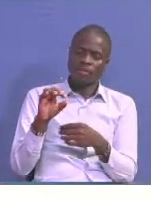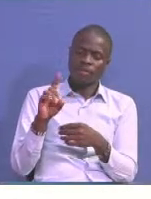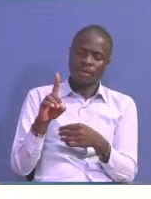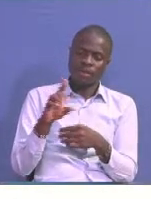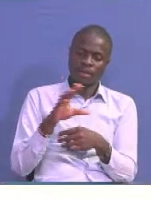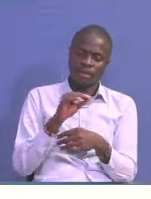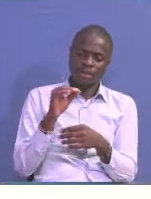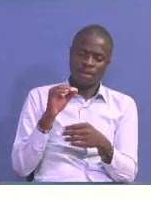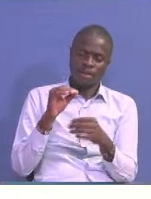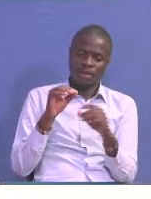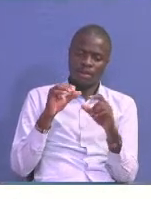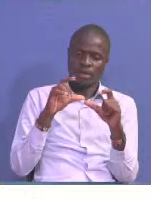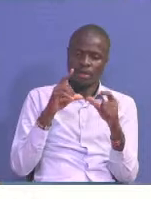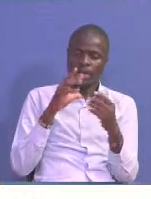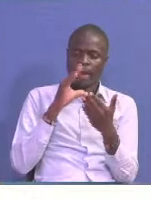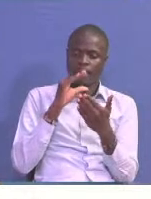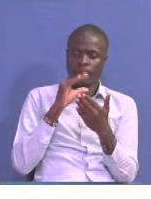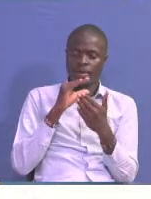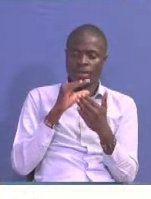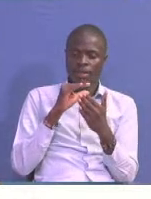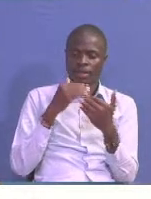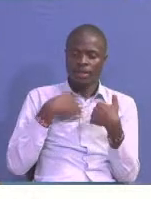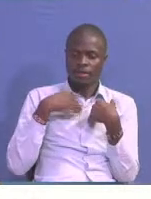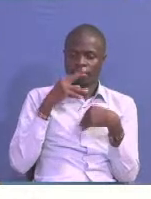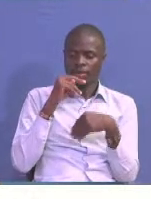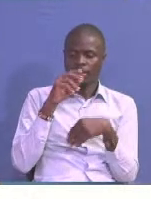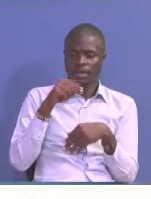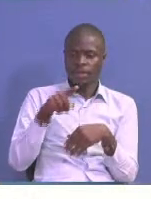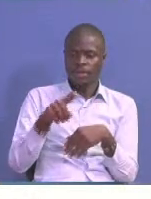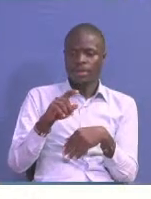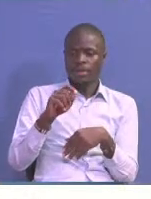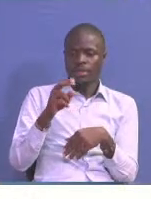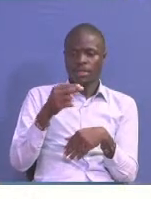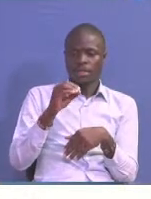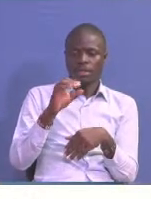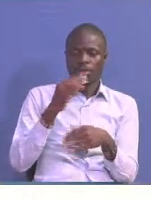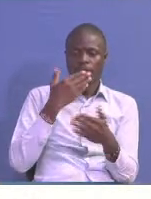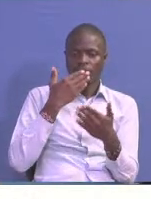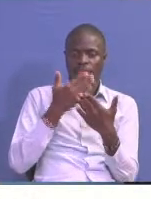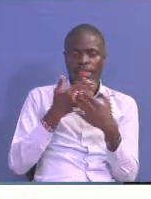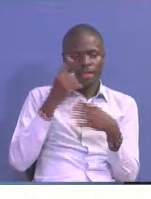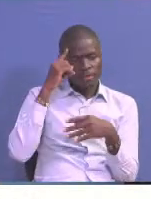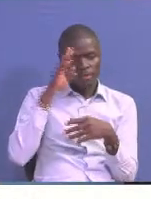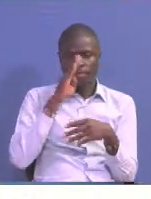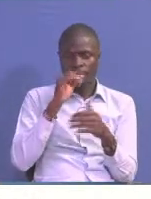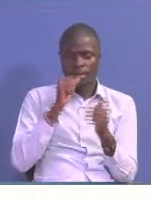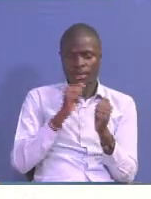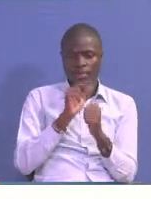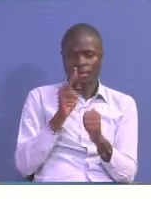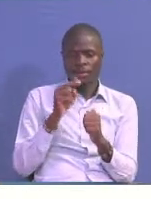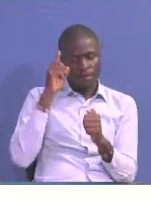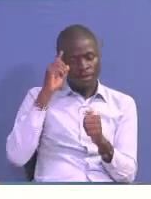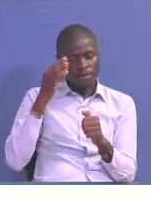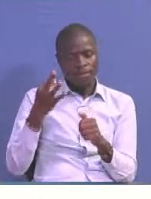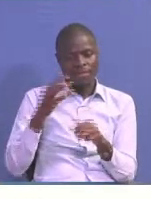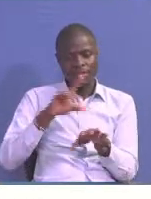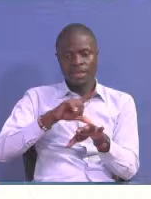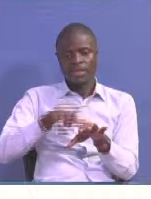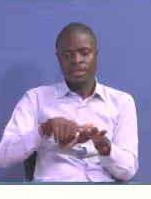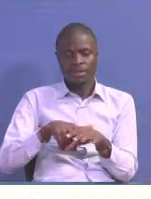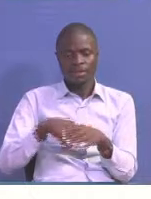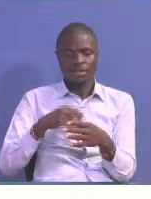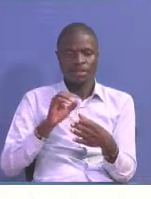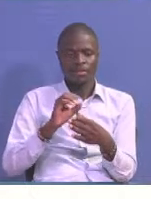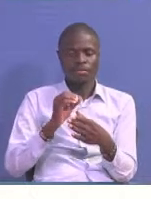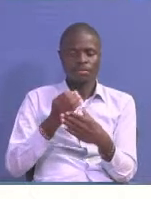and broadcasting. Well, I have been Theo Masharia. Many thanks for sticking with us for the last 1 hour or